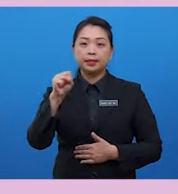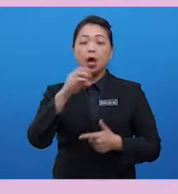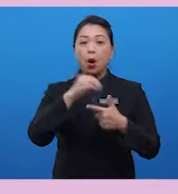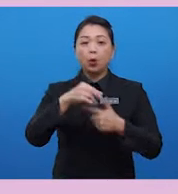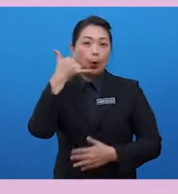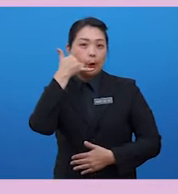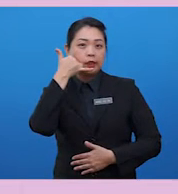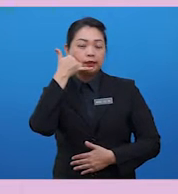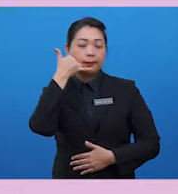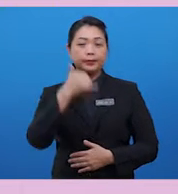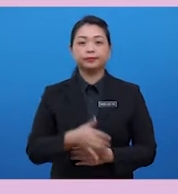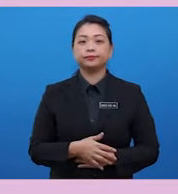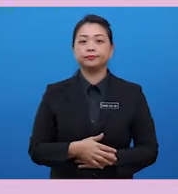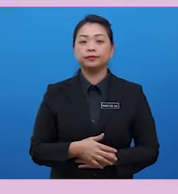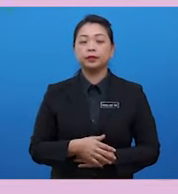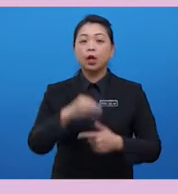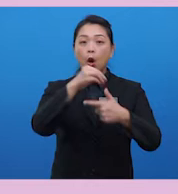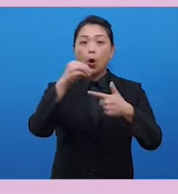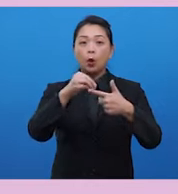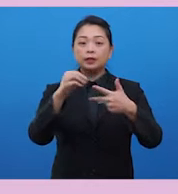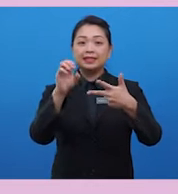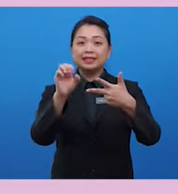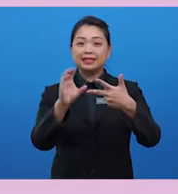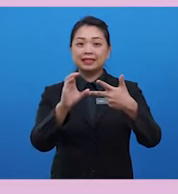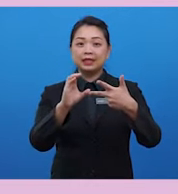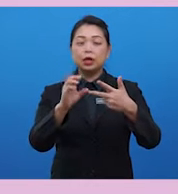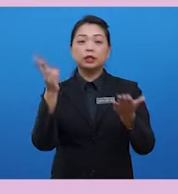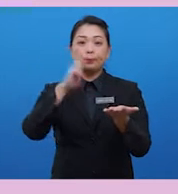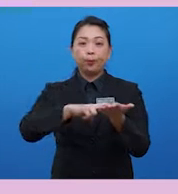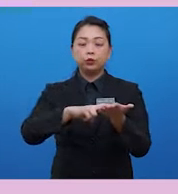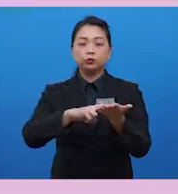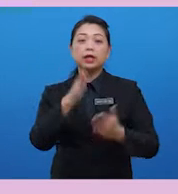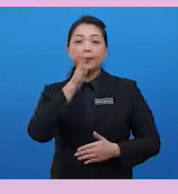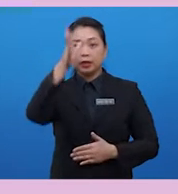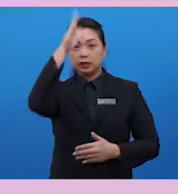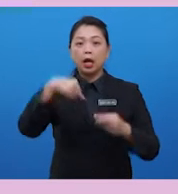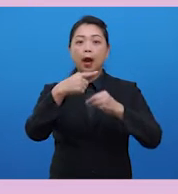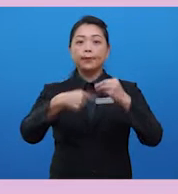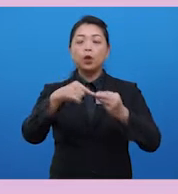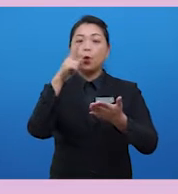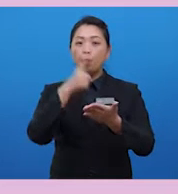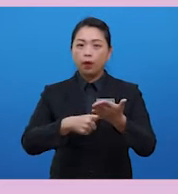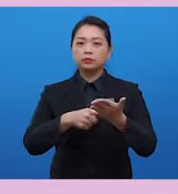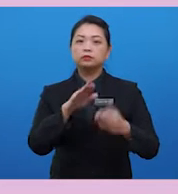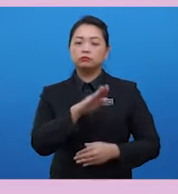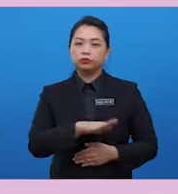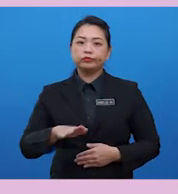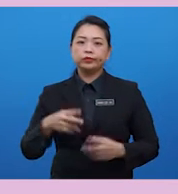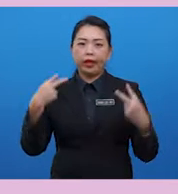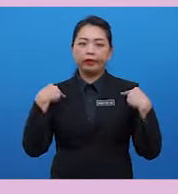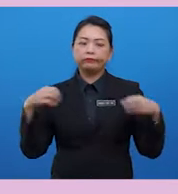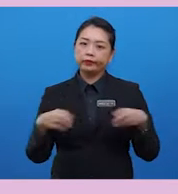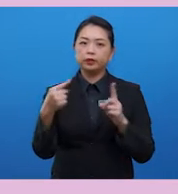hotline number? Or is it C, to report to their parents about what the children have done to